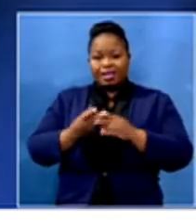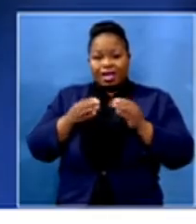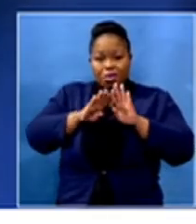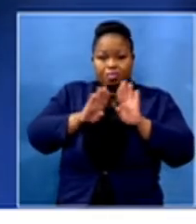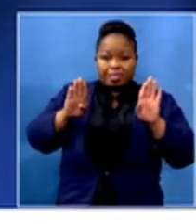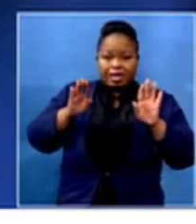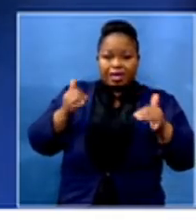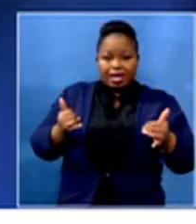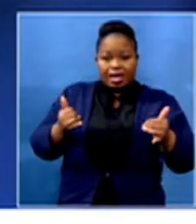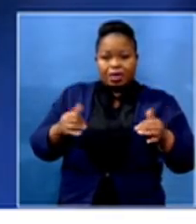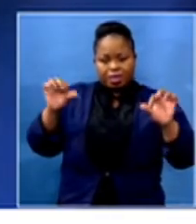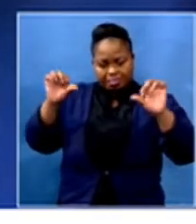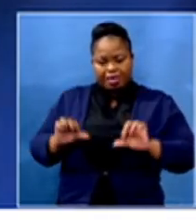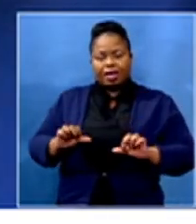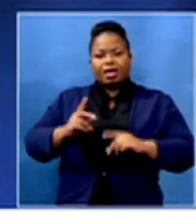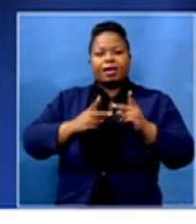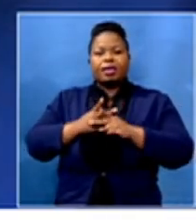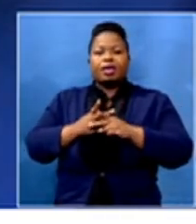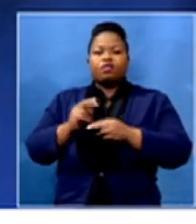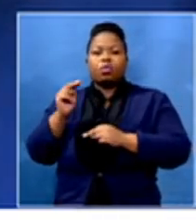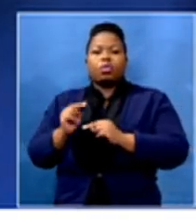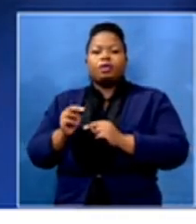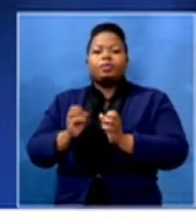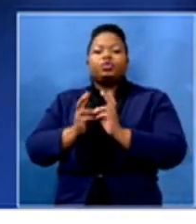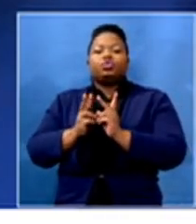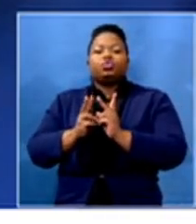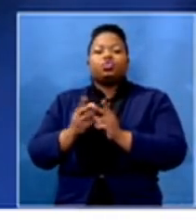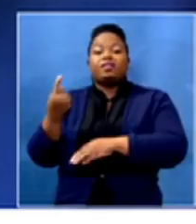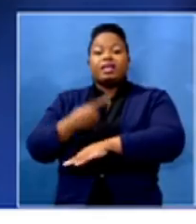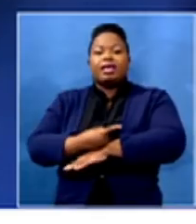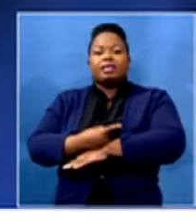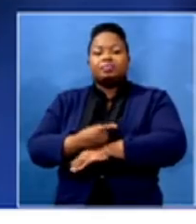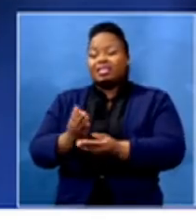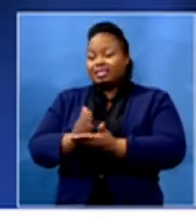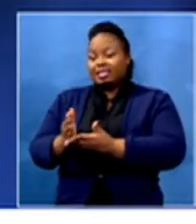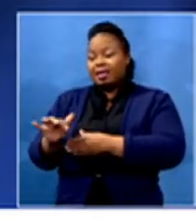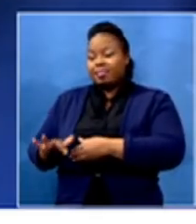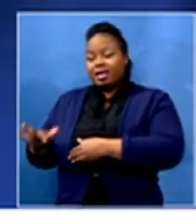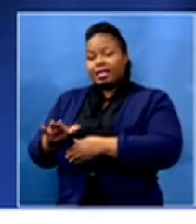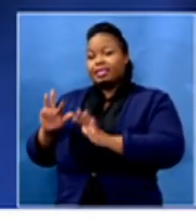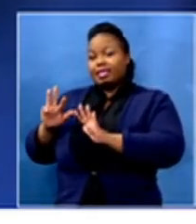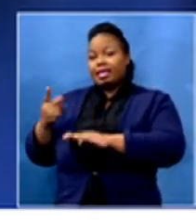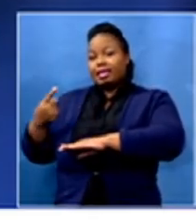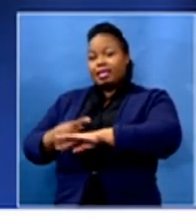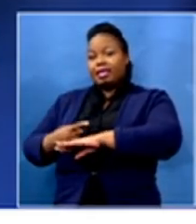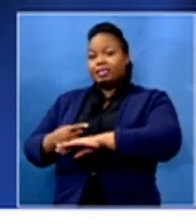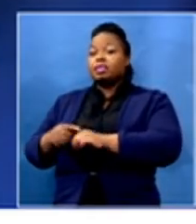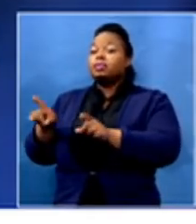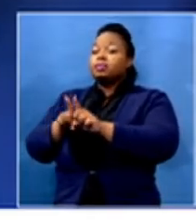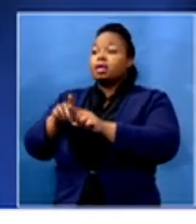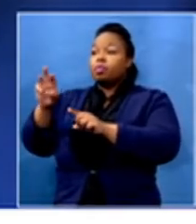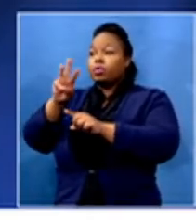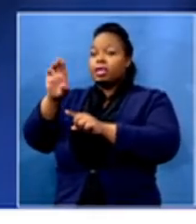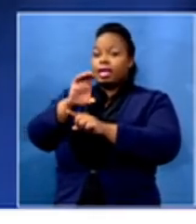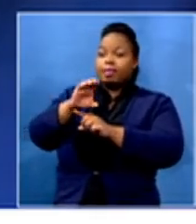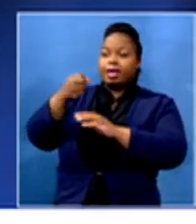now coming down to about 12 days. In some areas, it's even less. It's about 9 days, like in the Western Cape. So that is the